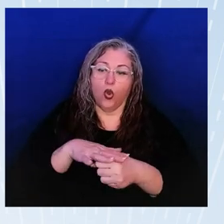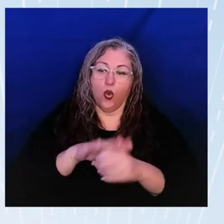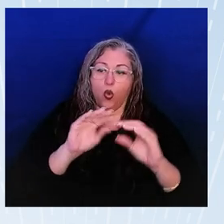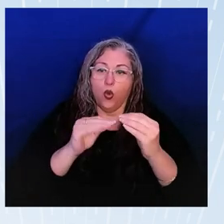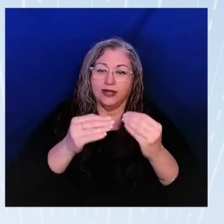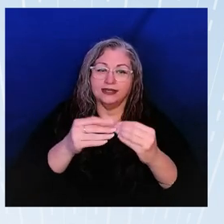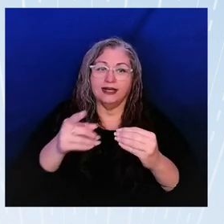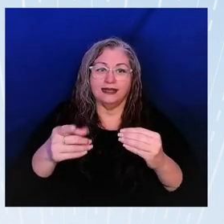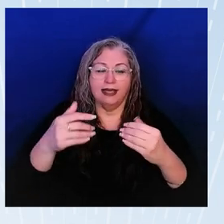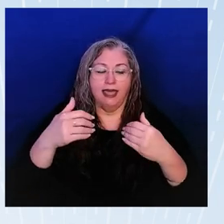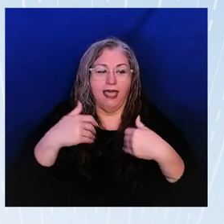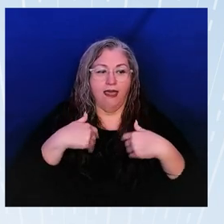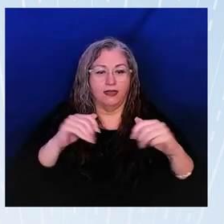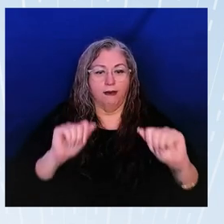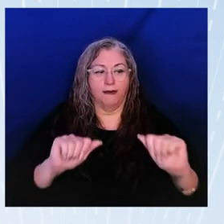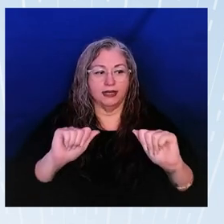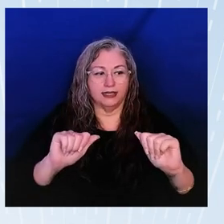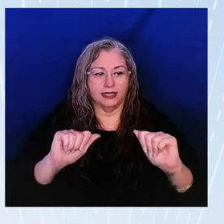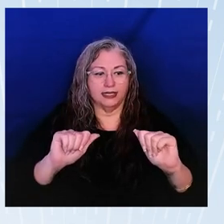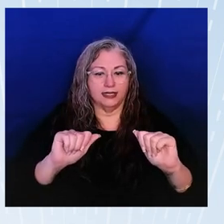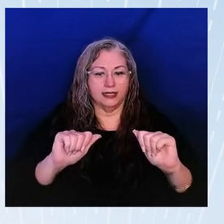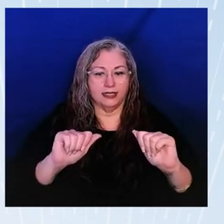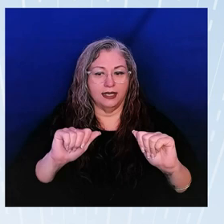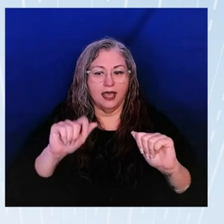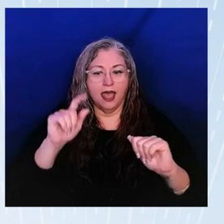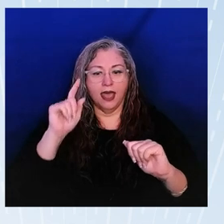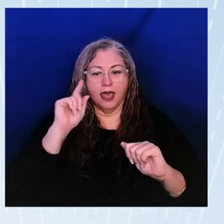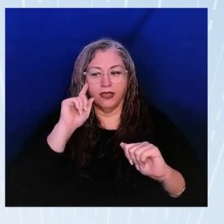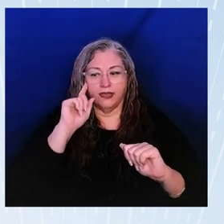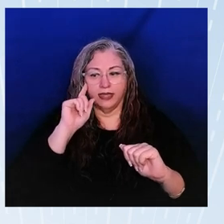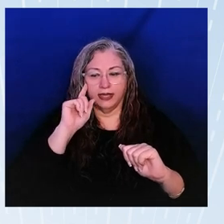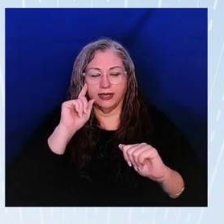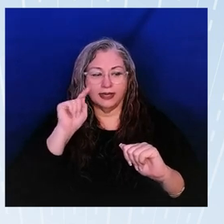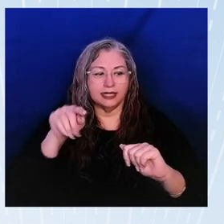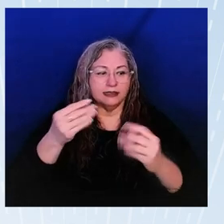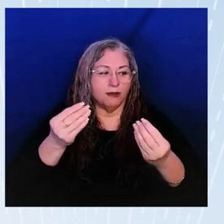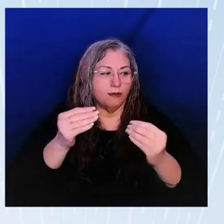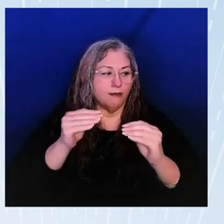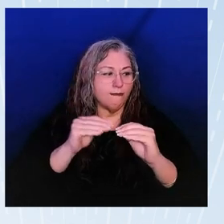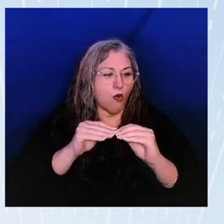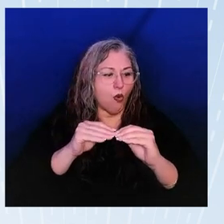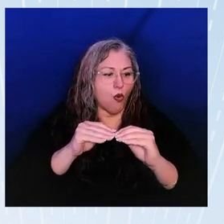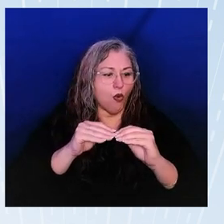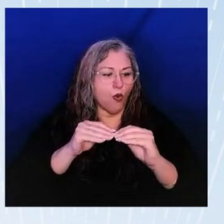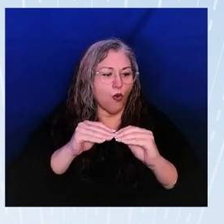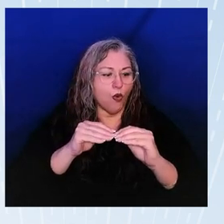have that capacity, there I think is more need for